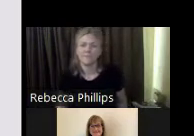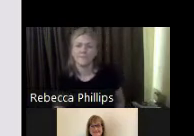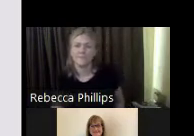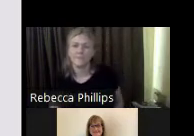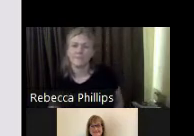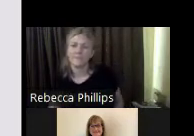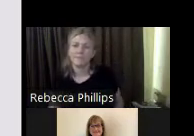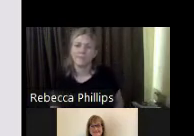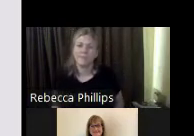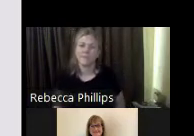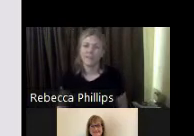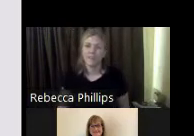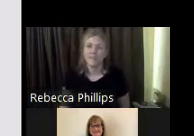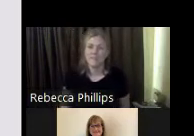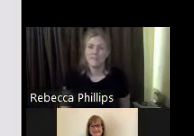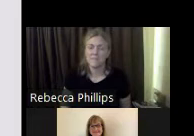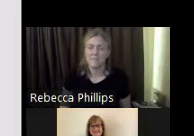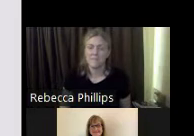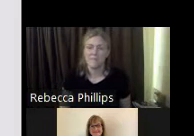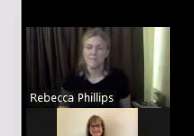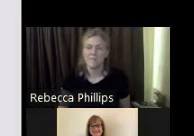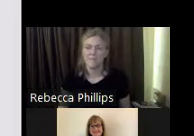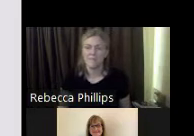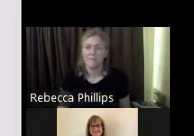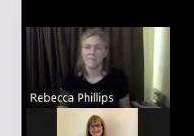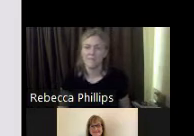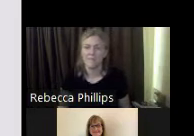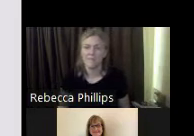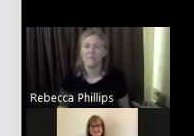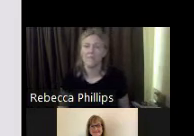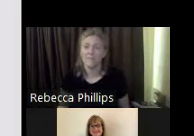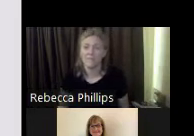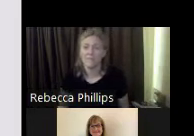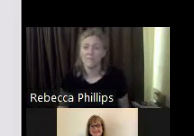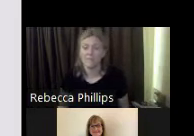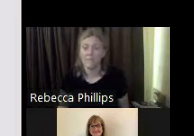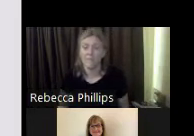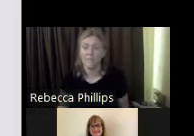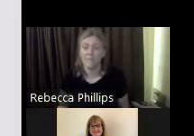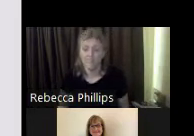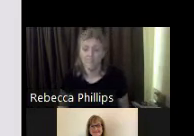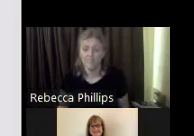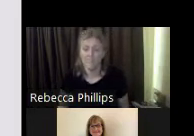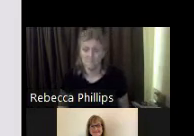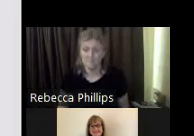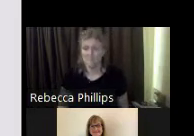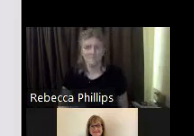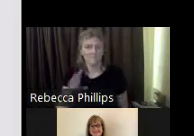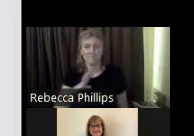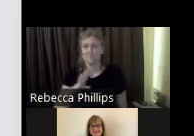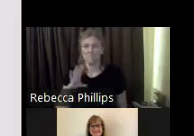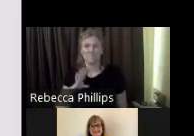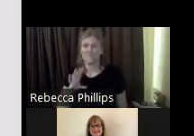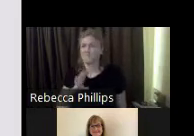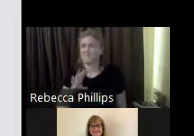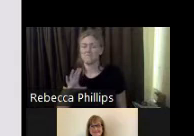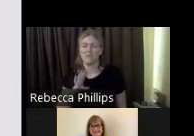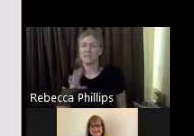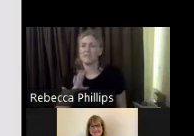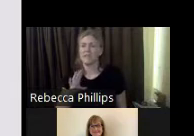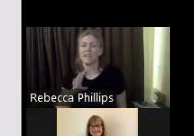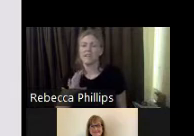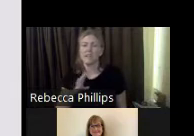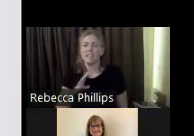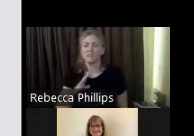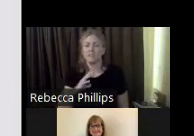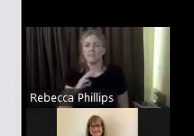I do have a question. So Yeah. I'm ambidextrous, so sometimes I do right or left. Is that going to confuse a deaf person? No, that's